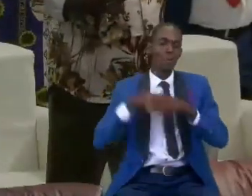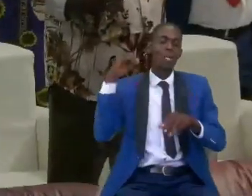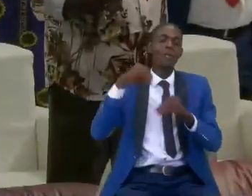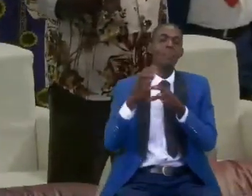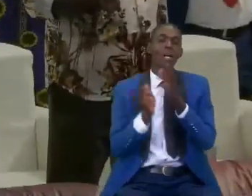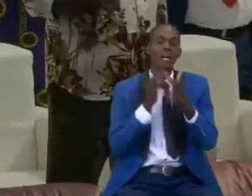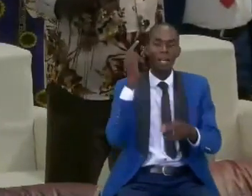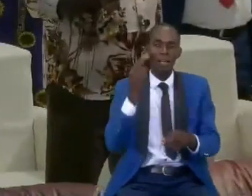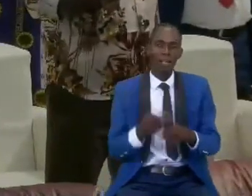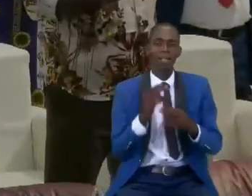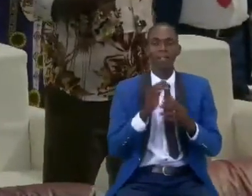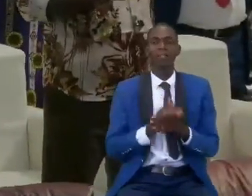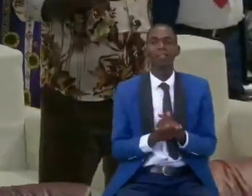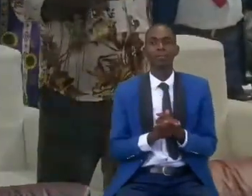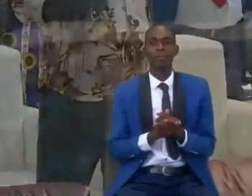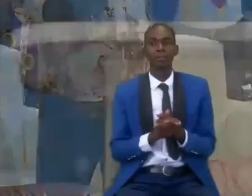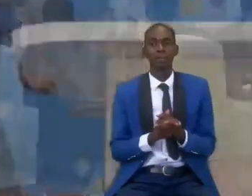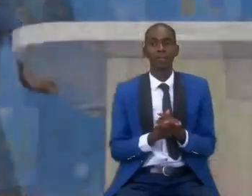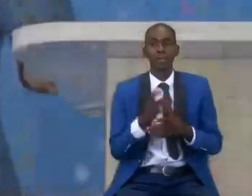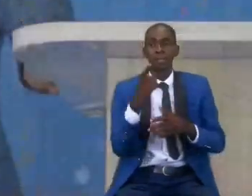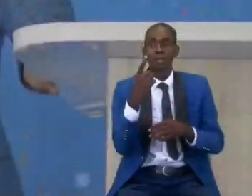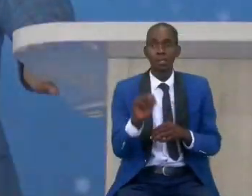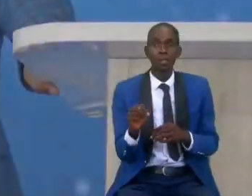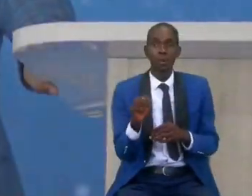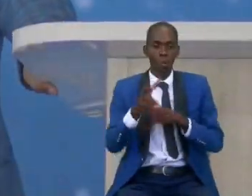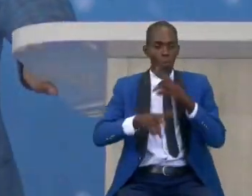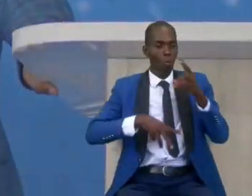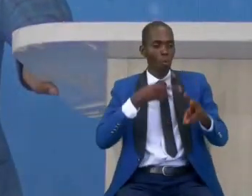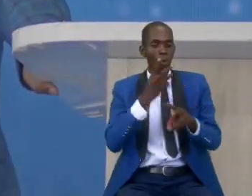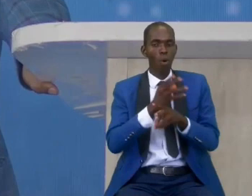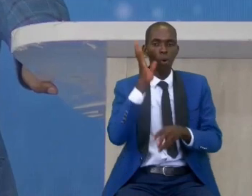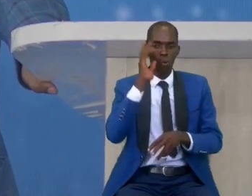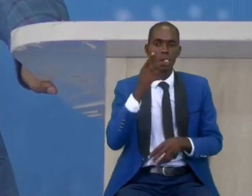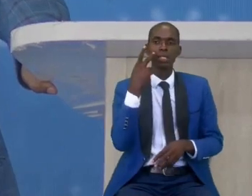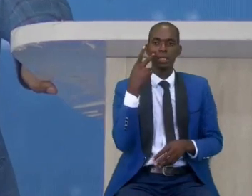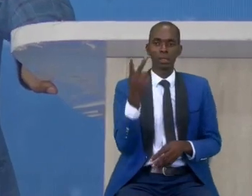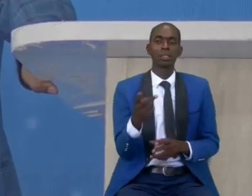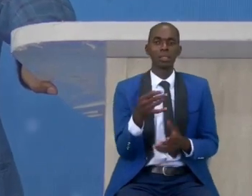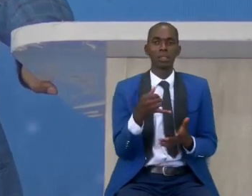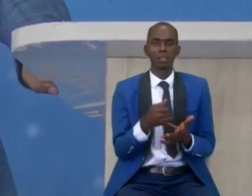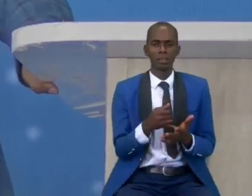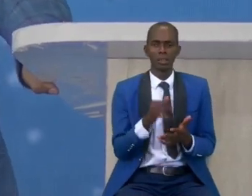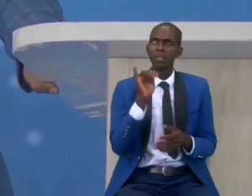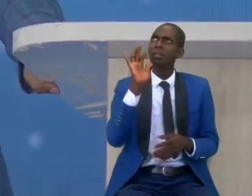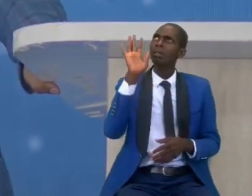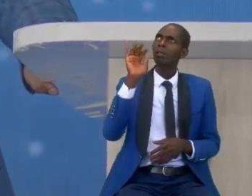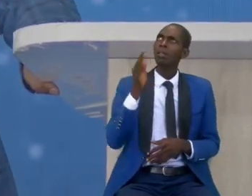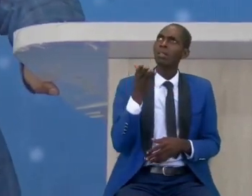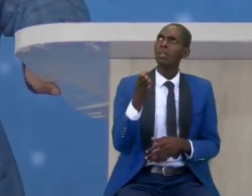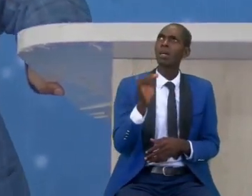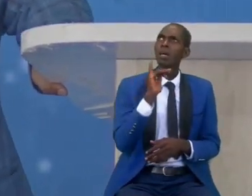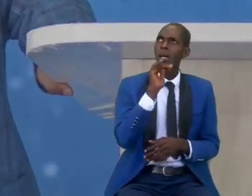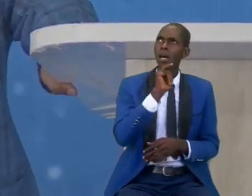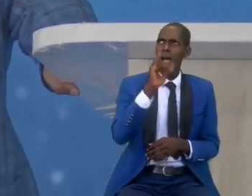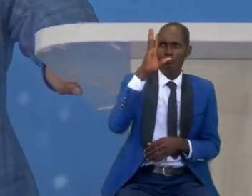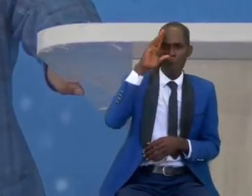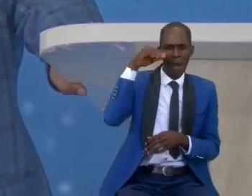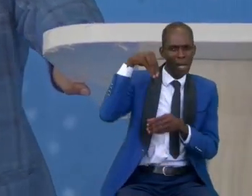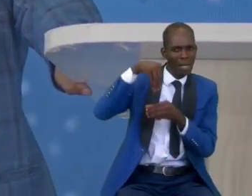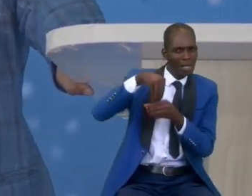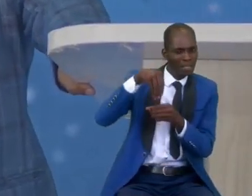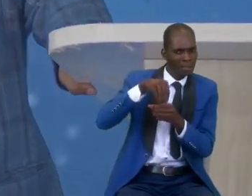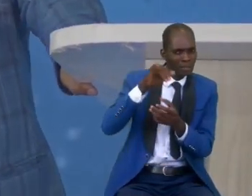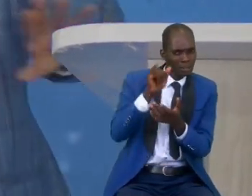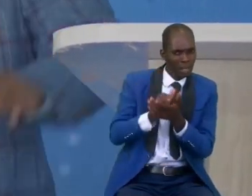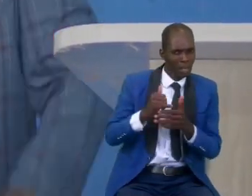see there is a man inside that young person. There is a woman inside